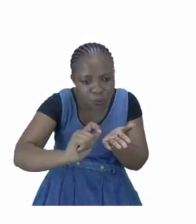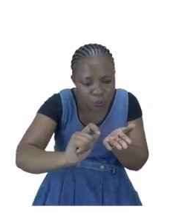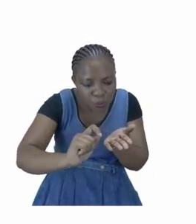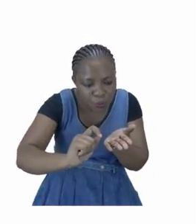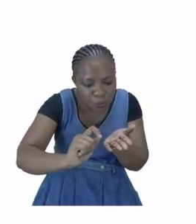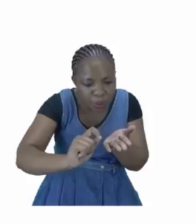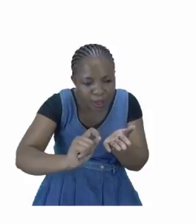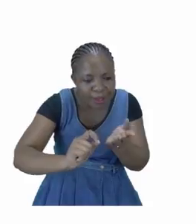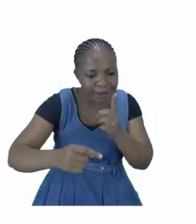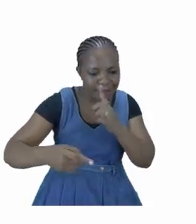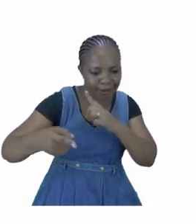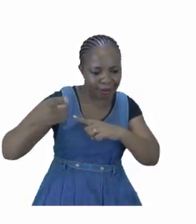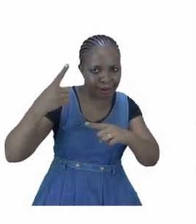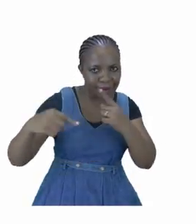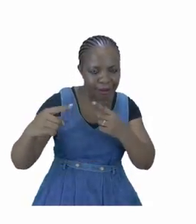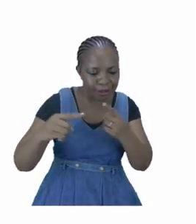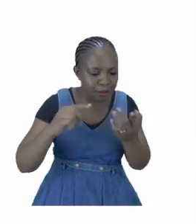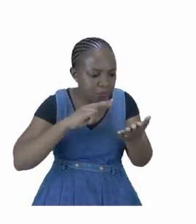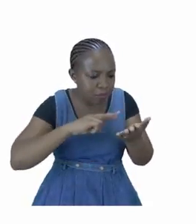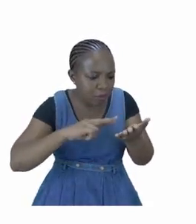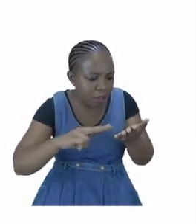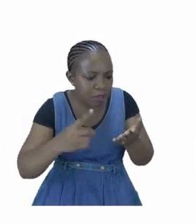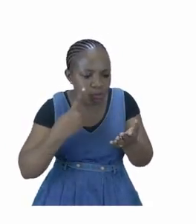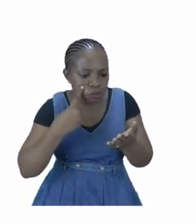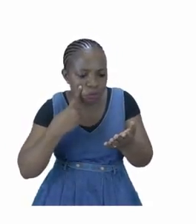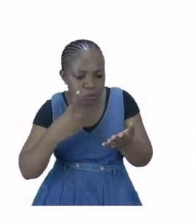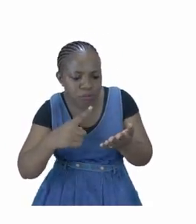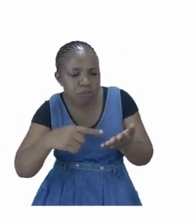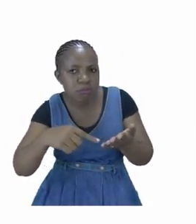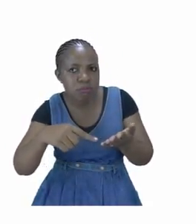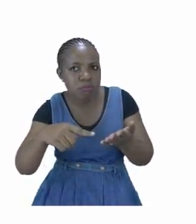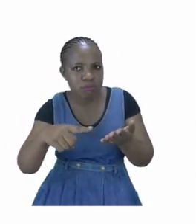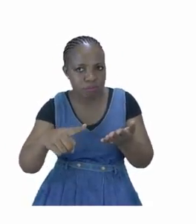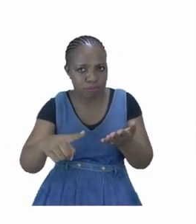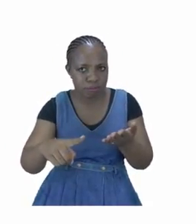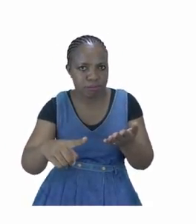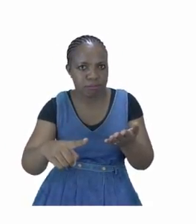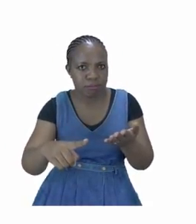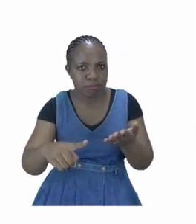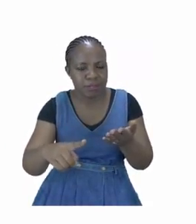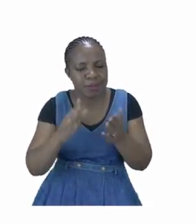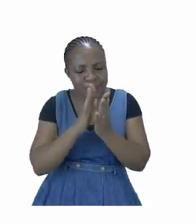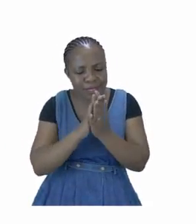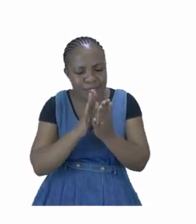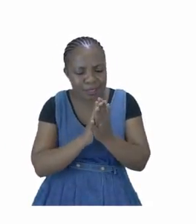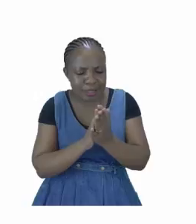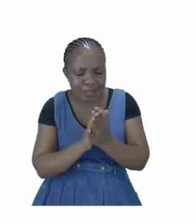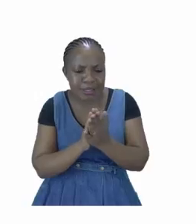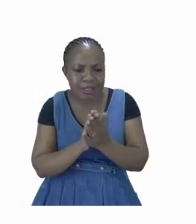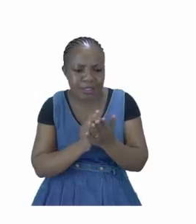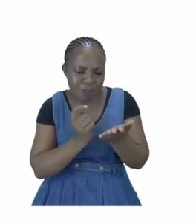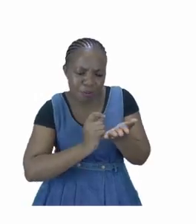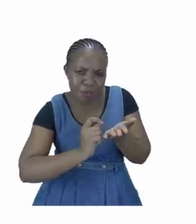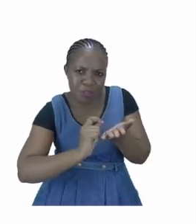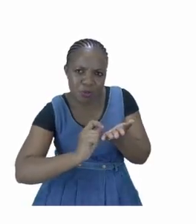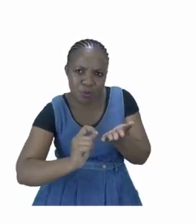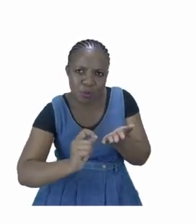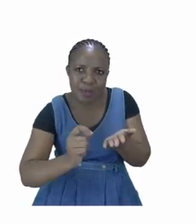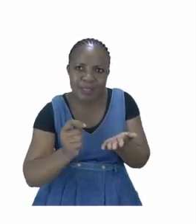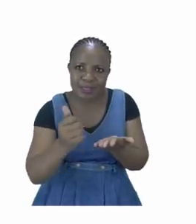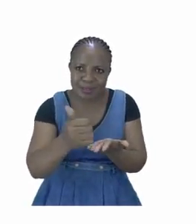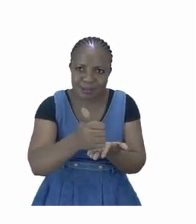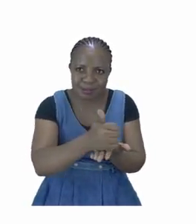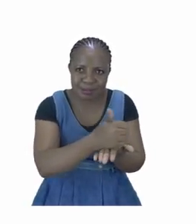are done and move to the next one. Think about them, make sure that they are clear and that